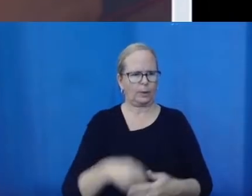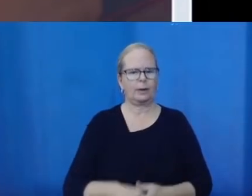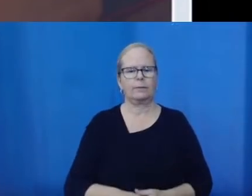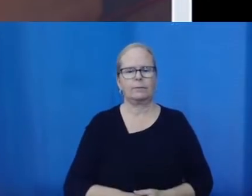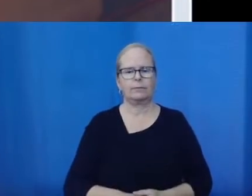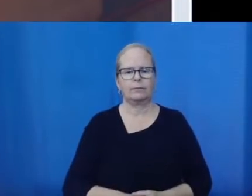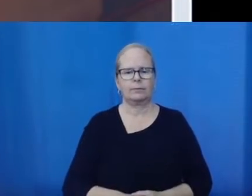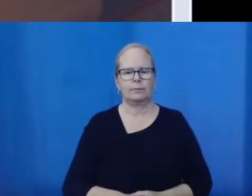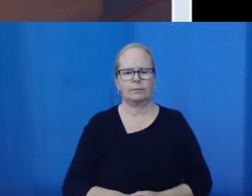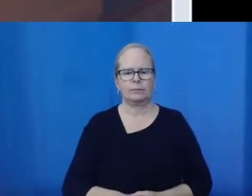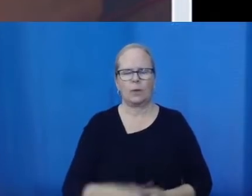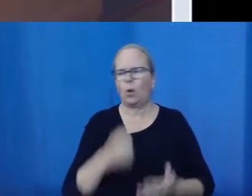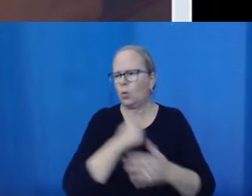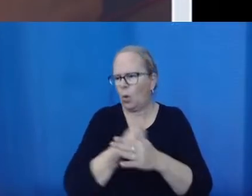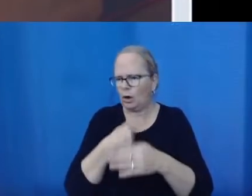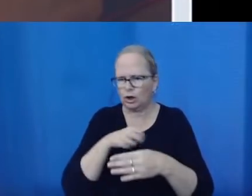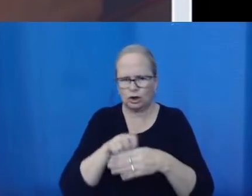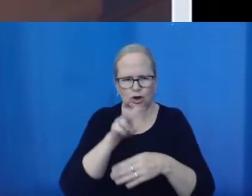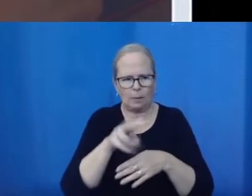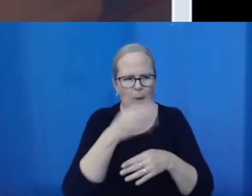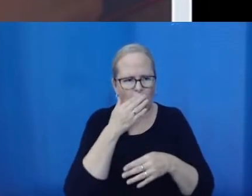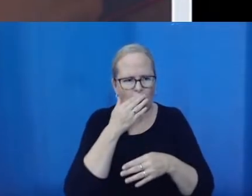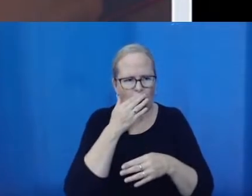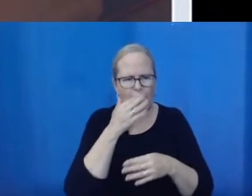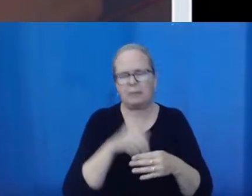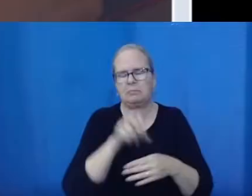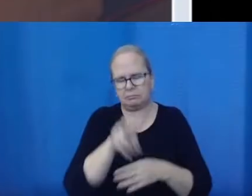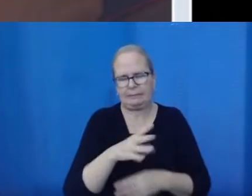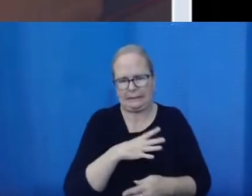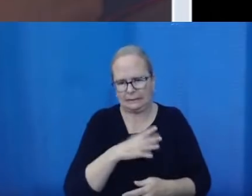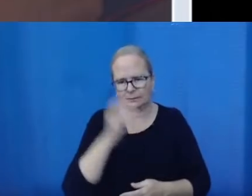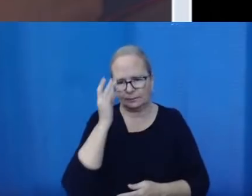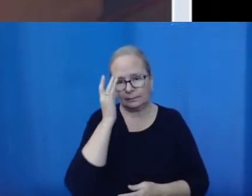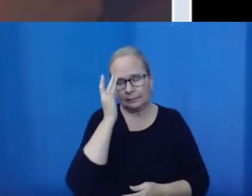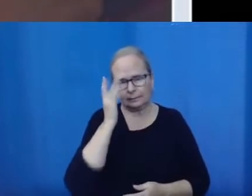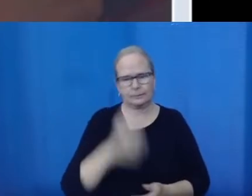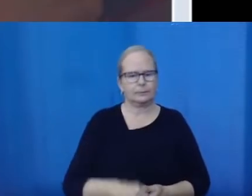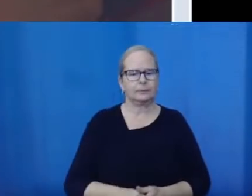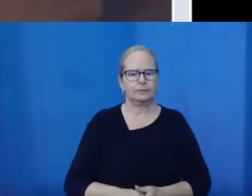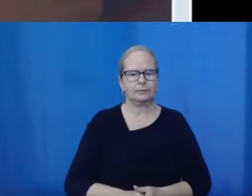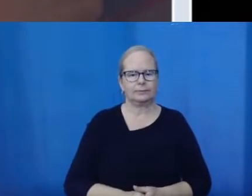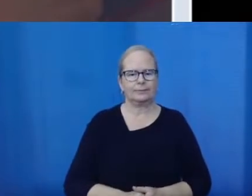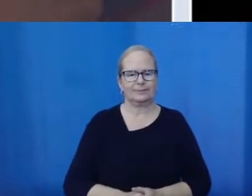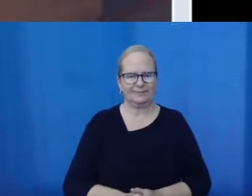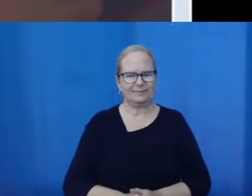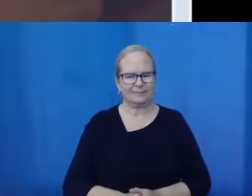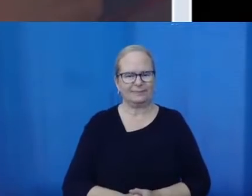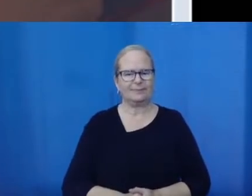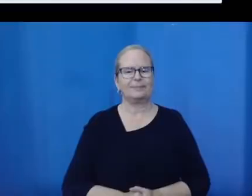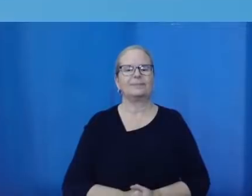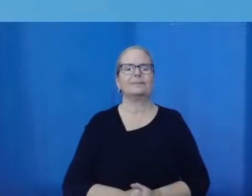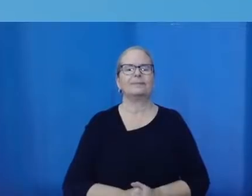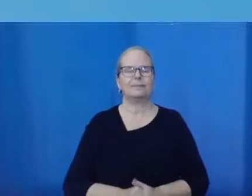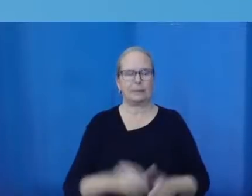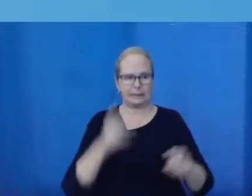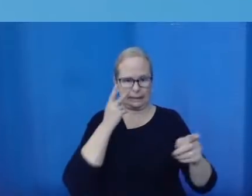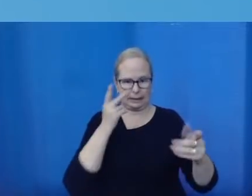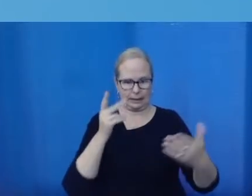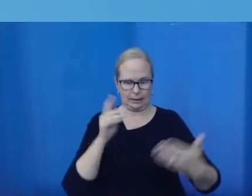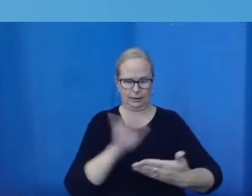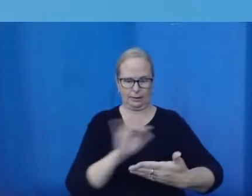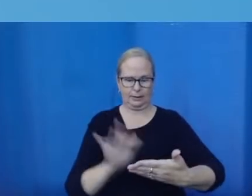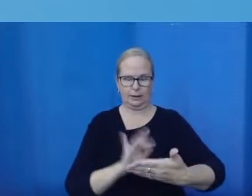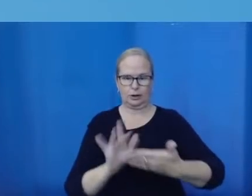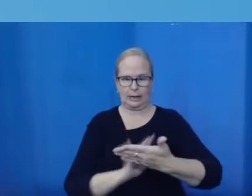yeah, we'll go forward and then we'll come back. So screens have definitely been a big problem. If you're a parent, you probably know that kids have been on screens probably way more than